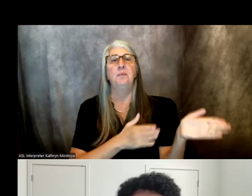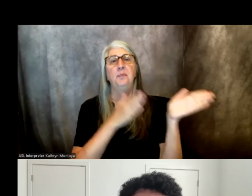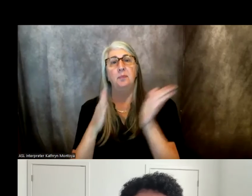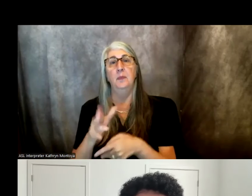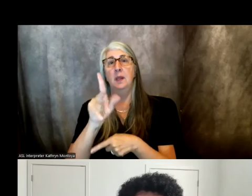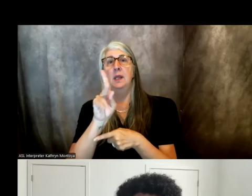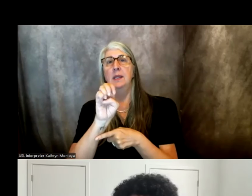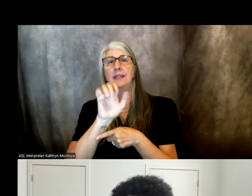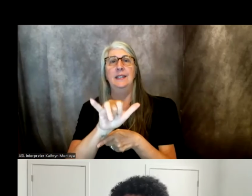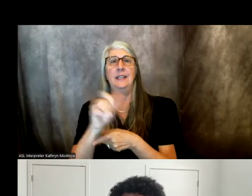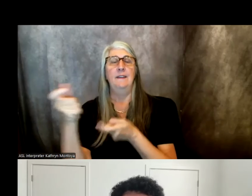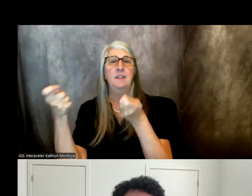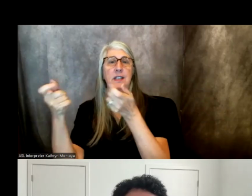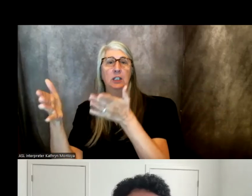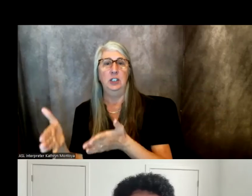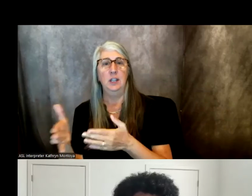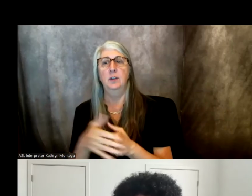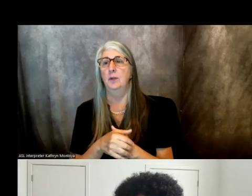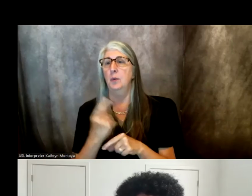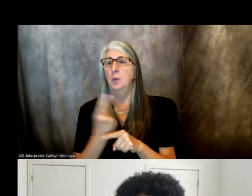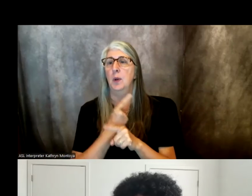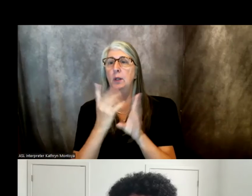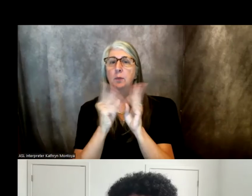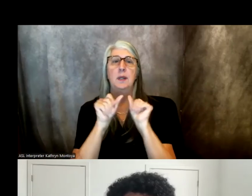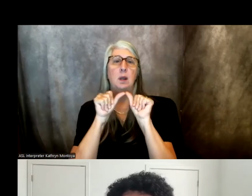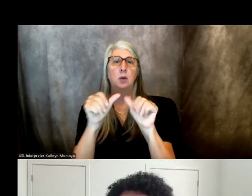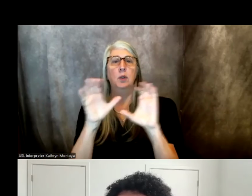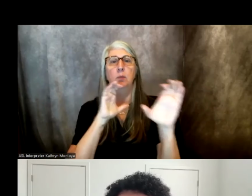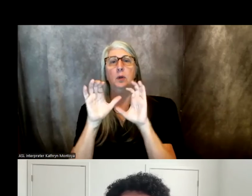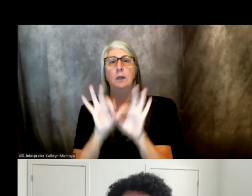obvious, but regular meetings and ongoing communication is super important.